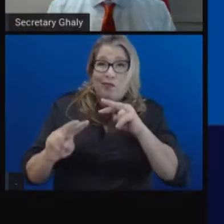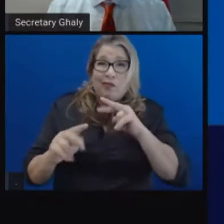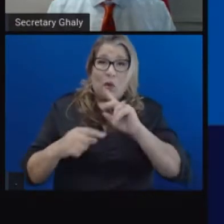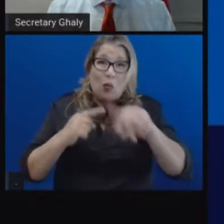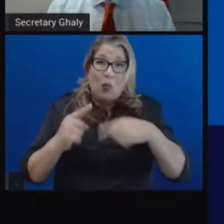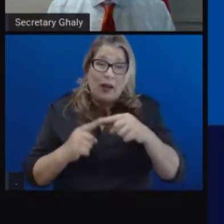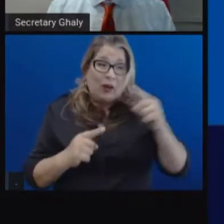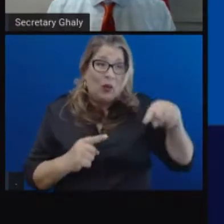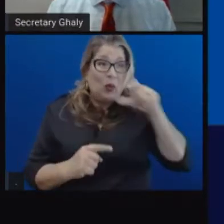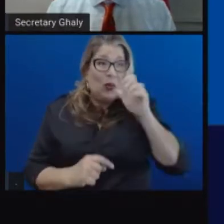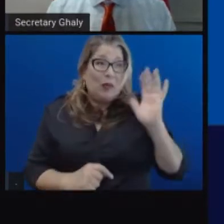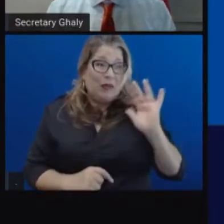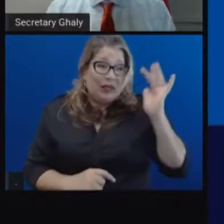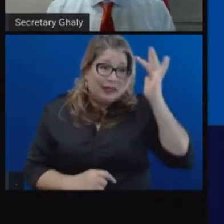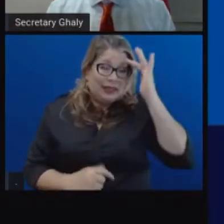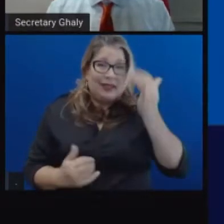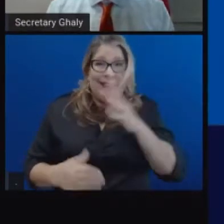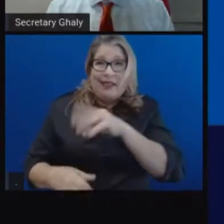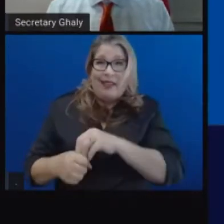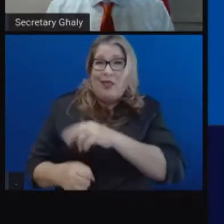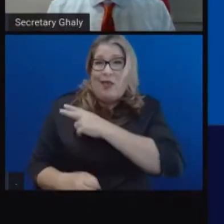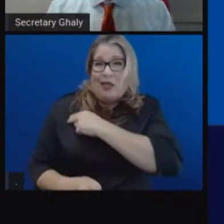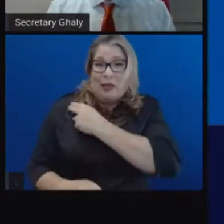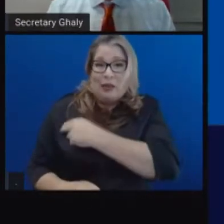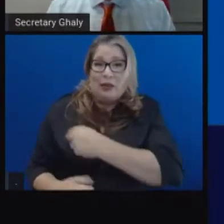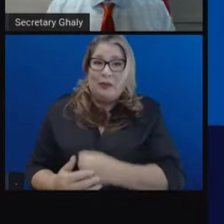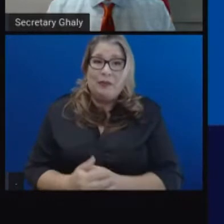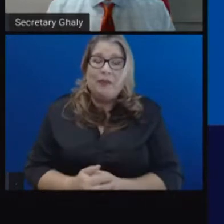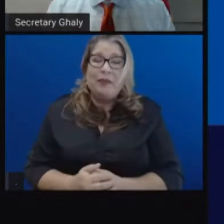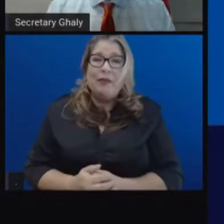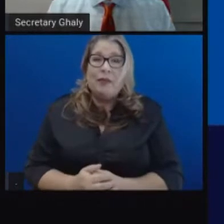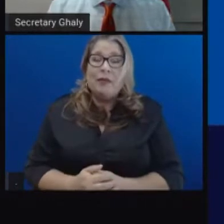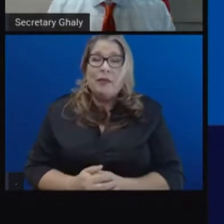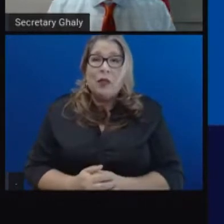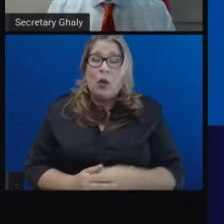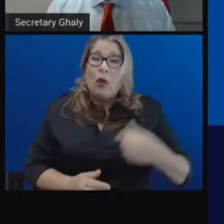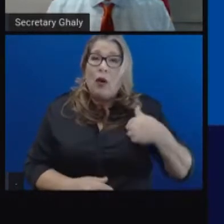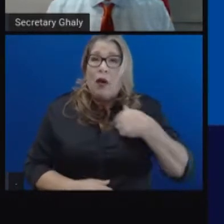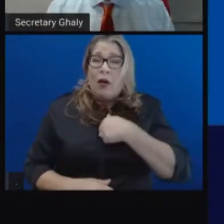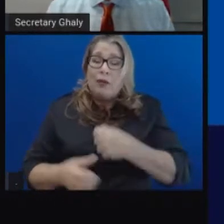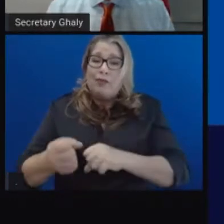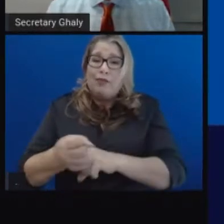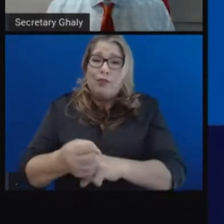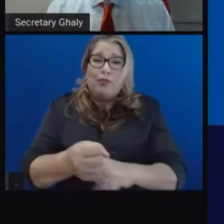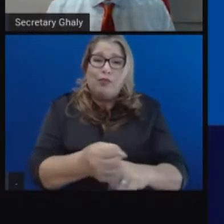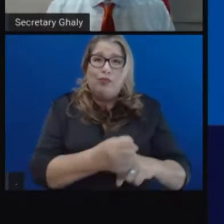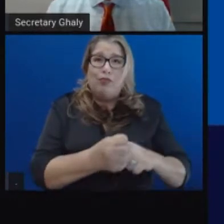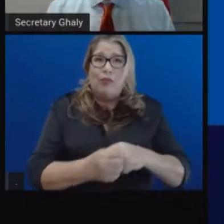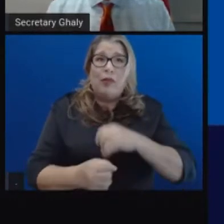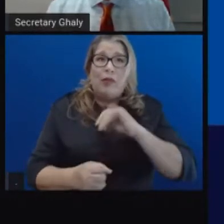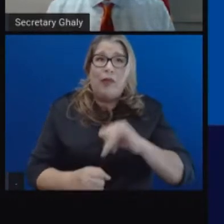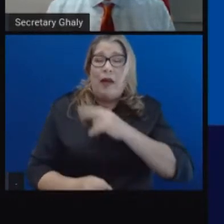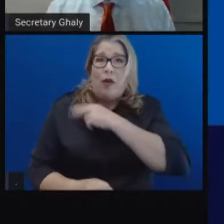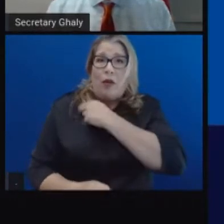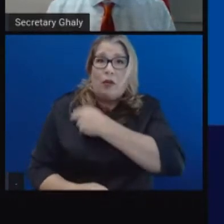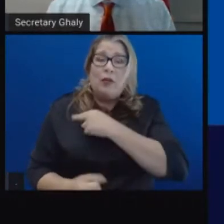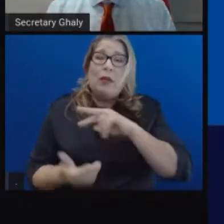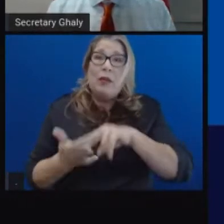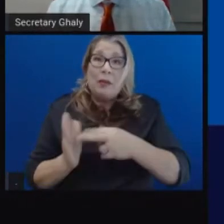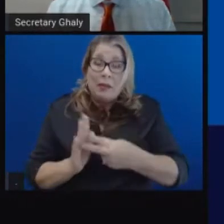in hospitalizations, and these actions have allowed us to decompress hospitals in some of our most